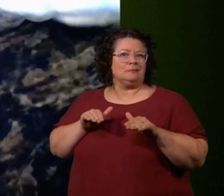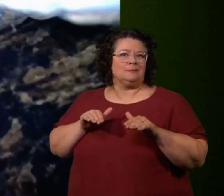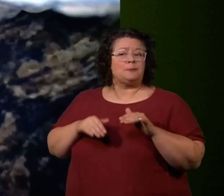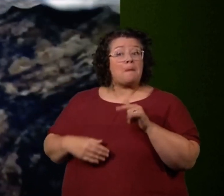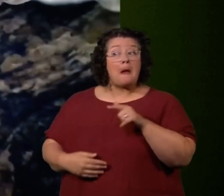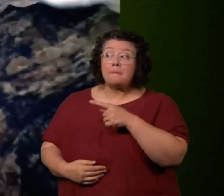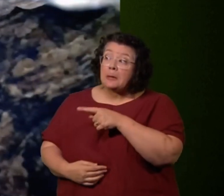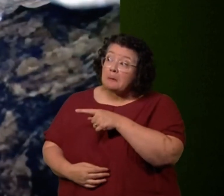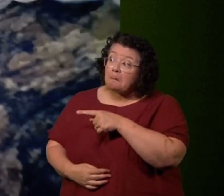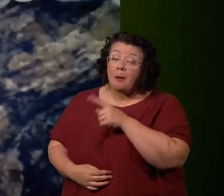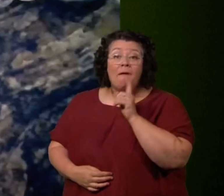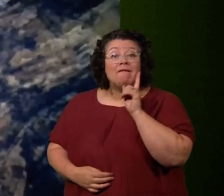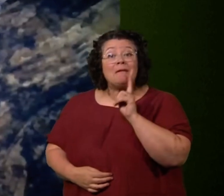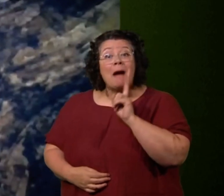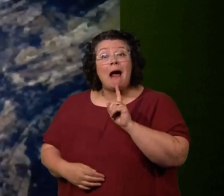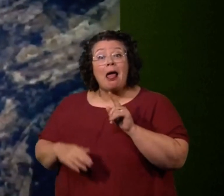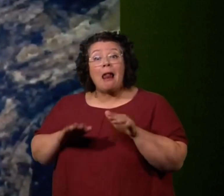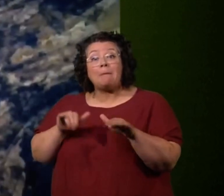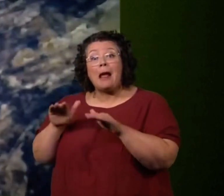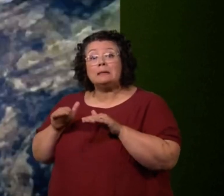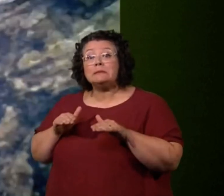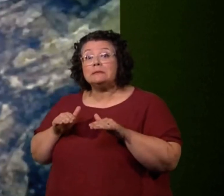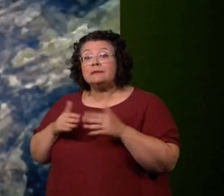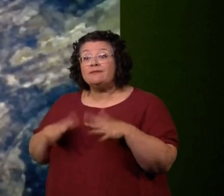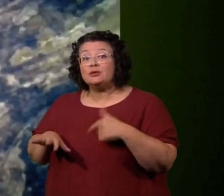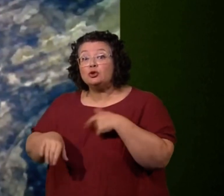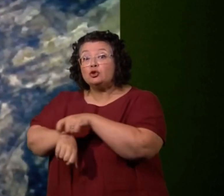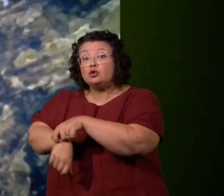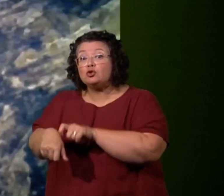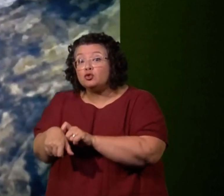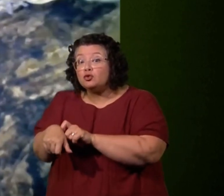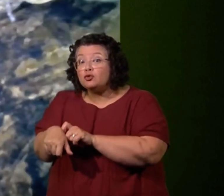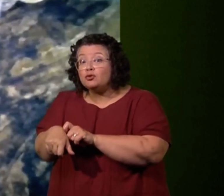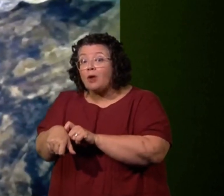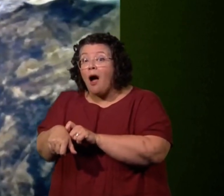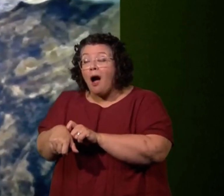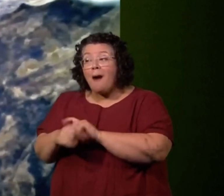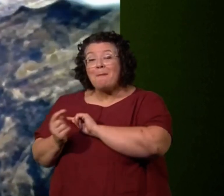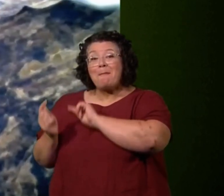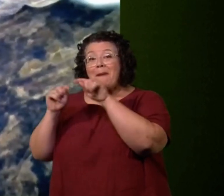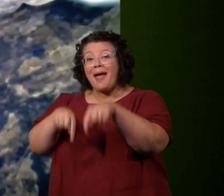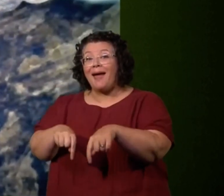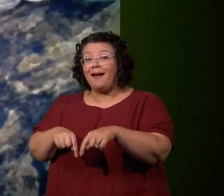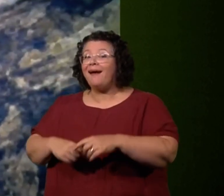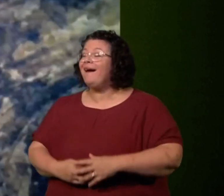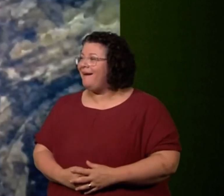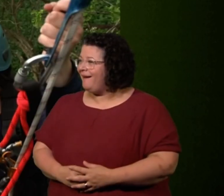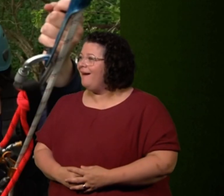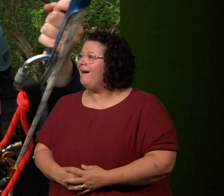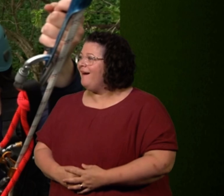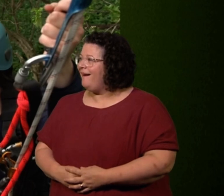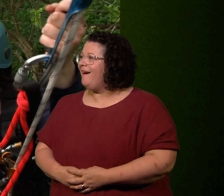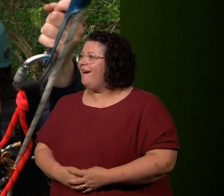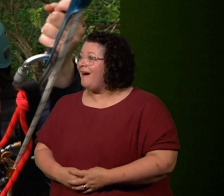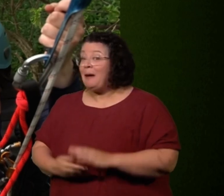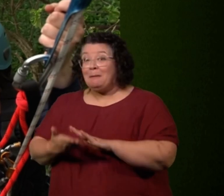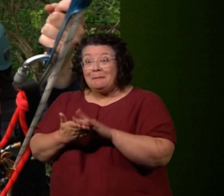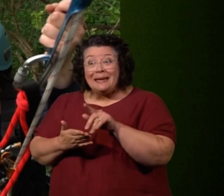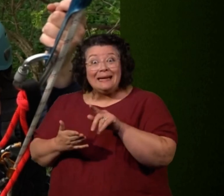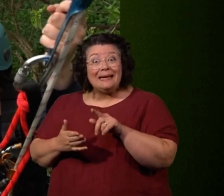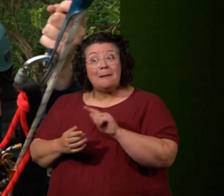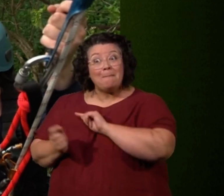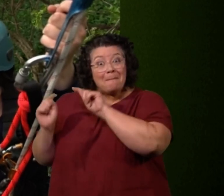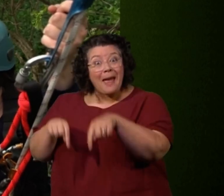that we've encountered before, so it may have been the female bat that we tagged initially and followed back to this roost. Wow, so she could be